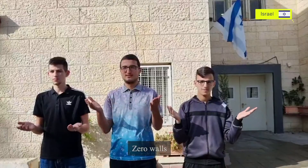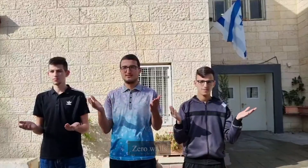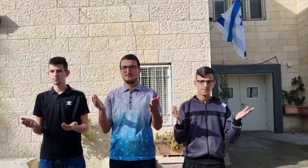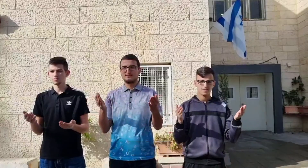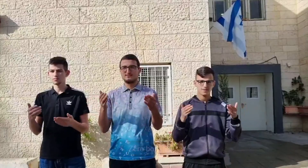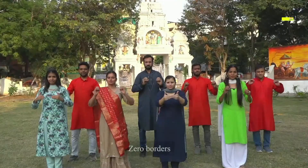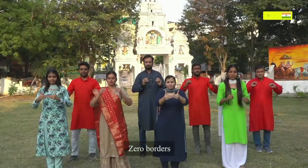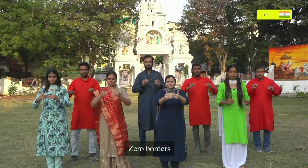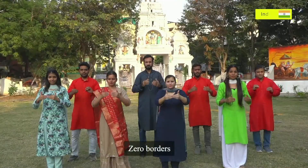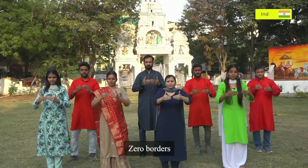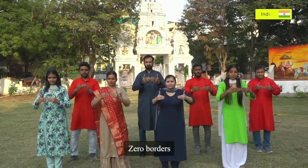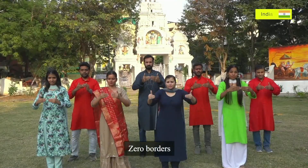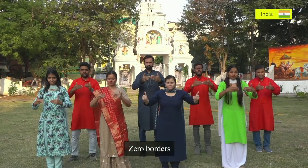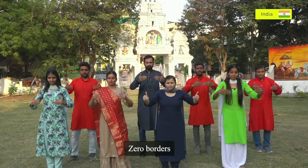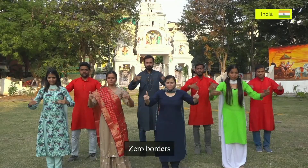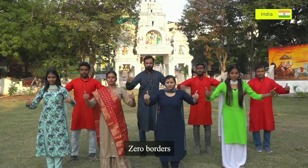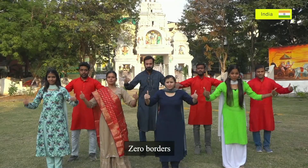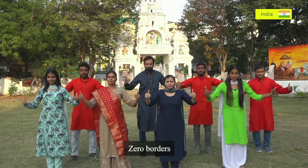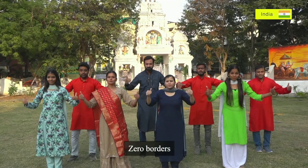walls, zero